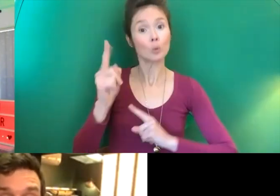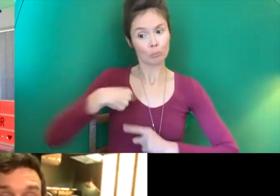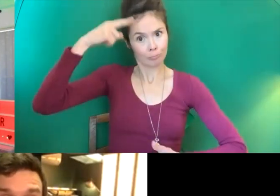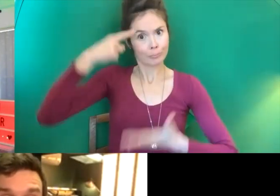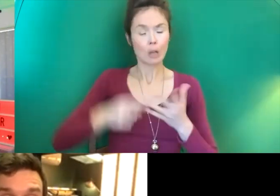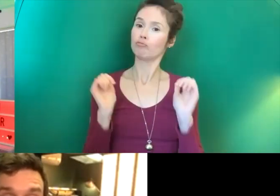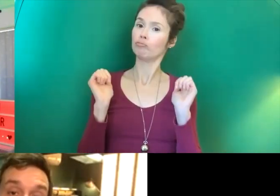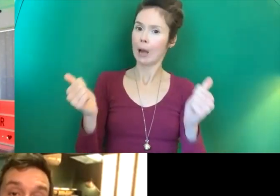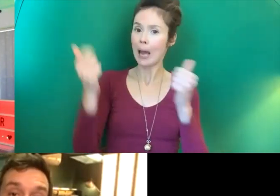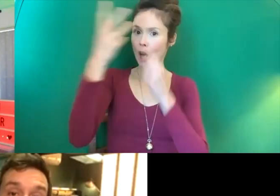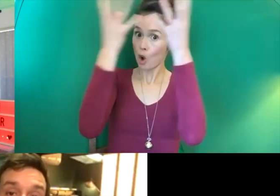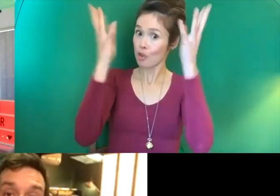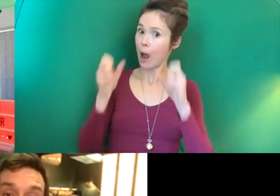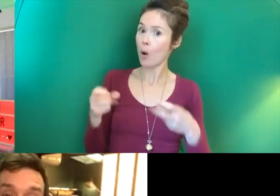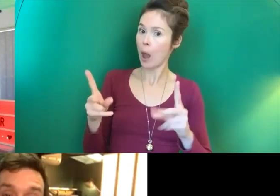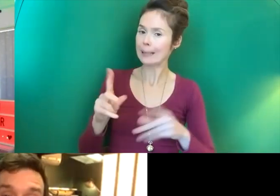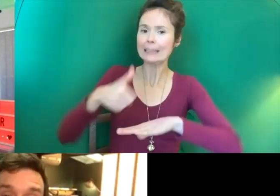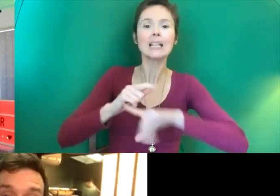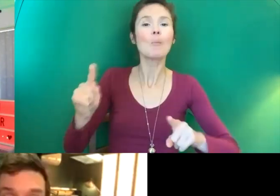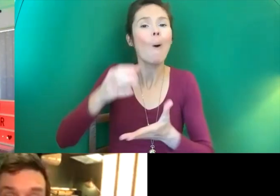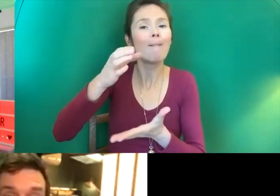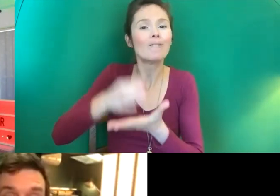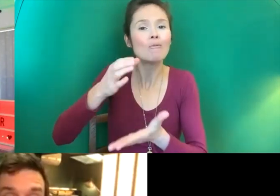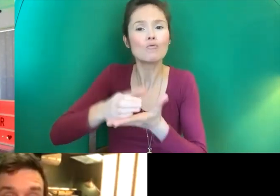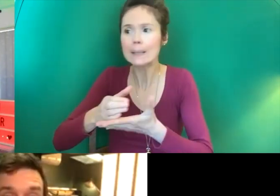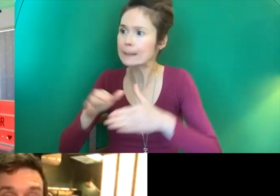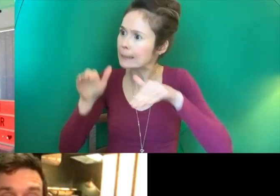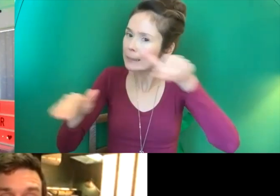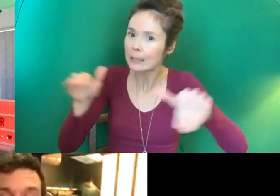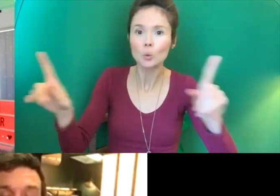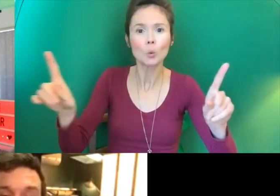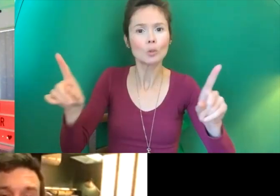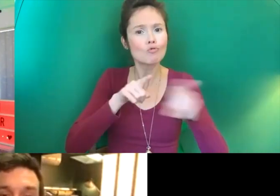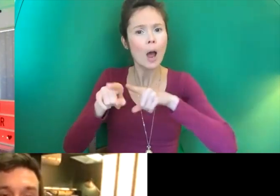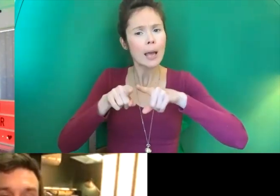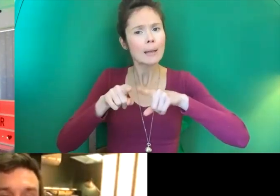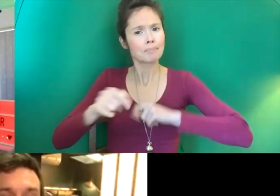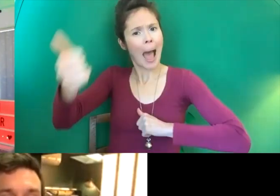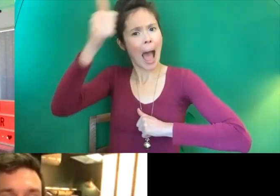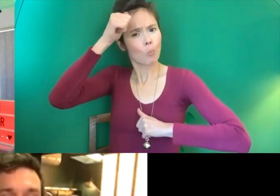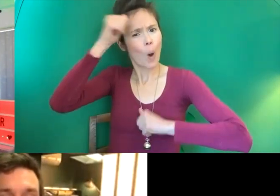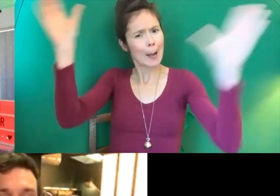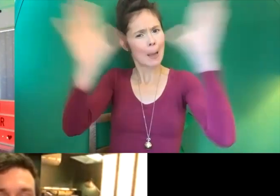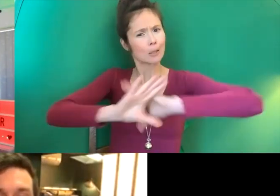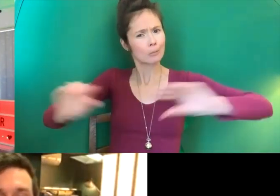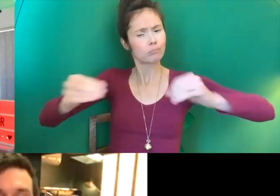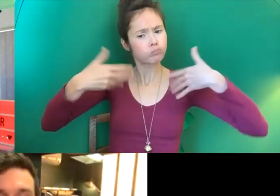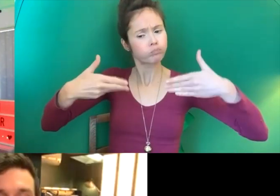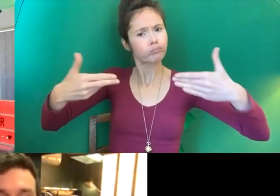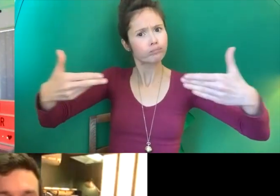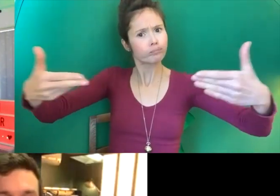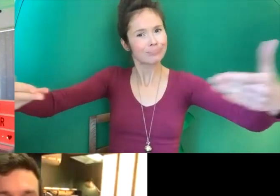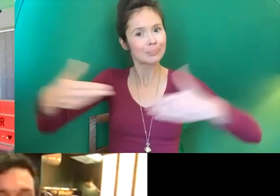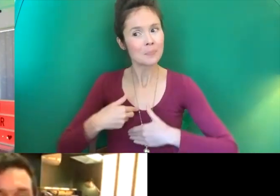raise awareness as well. And we are well on the way. We're over halfway, and I know